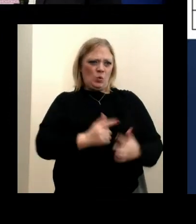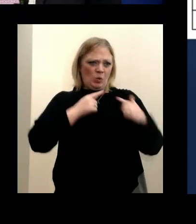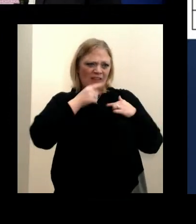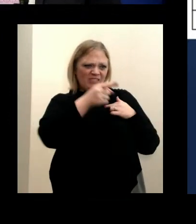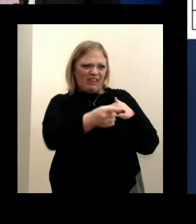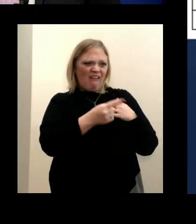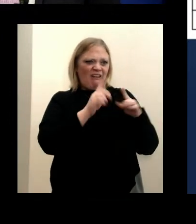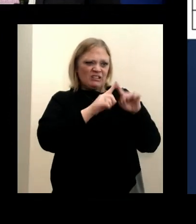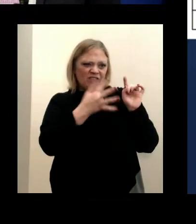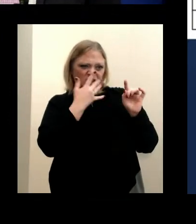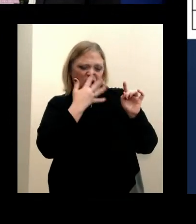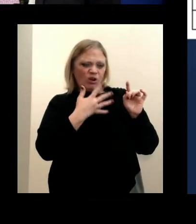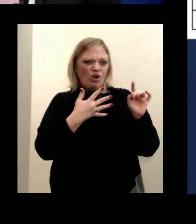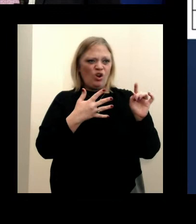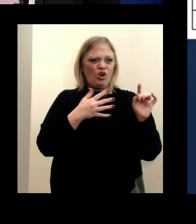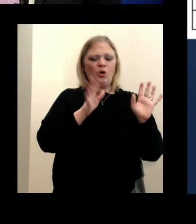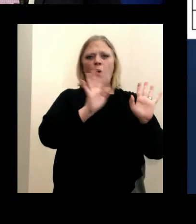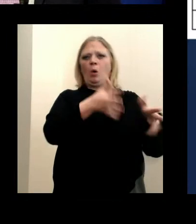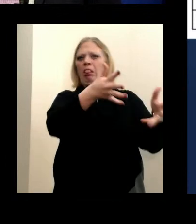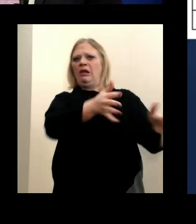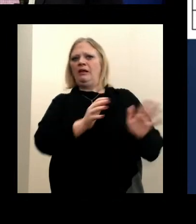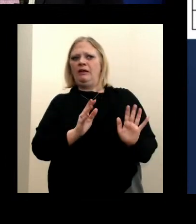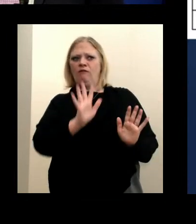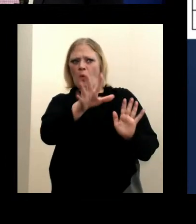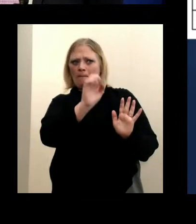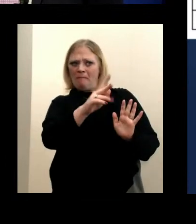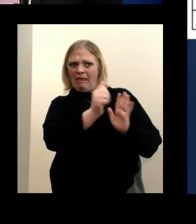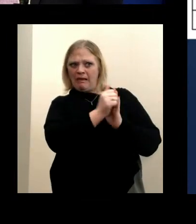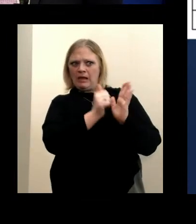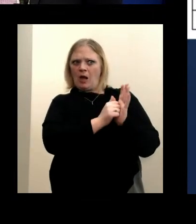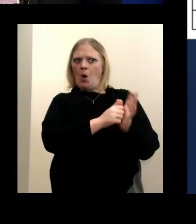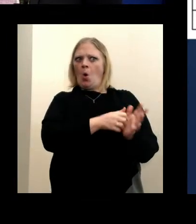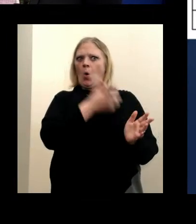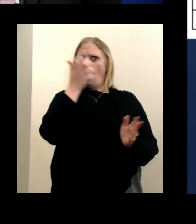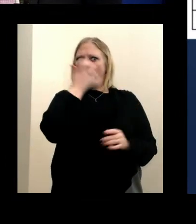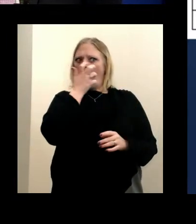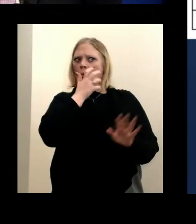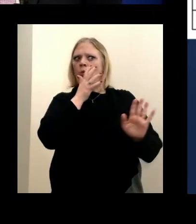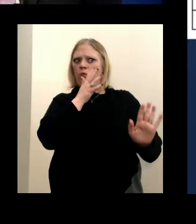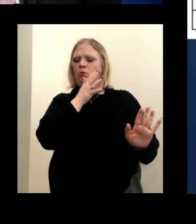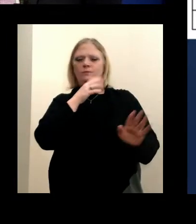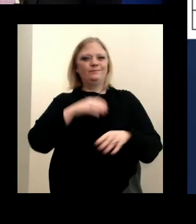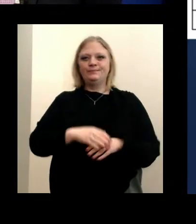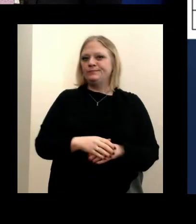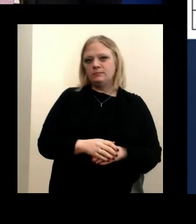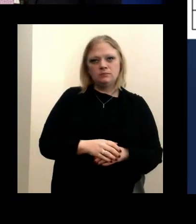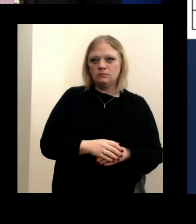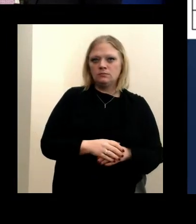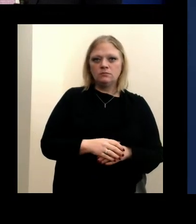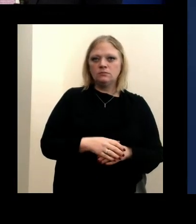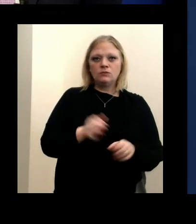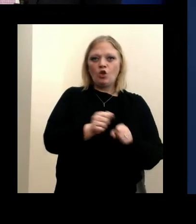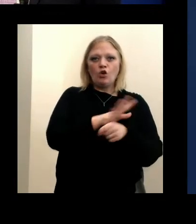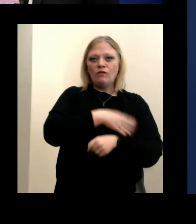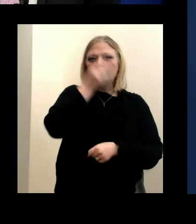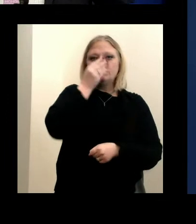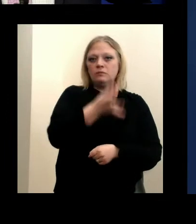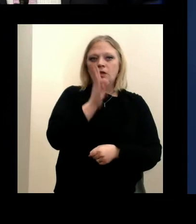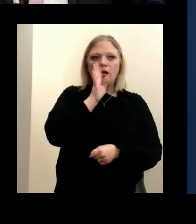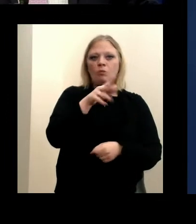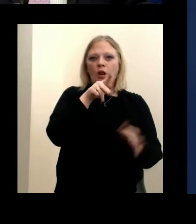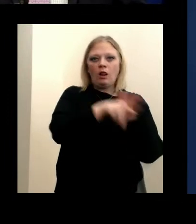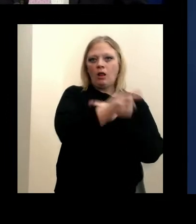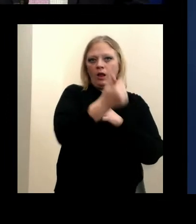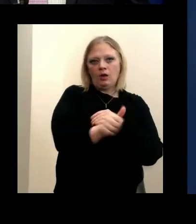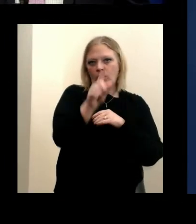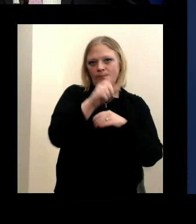of your skin, your bank account. It will take lives indiscriminately. Now, to give you a